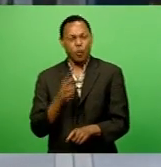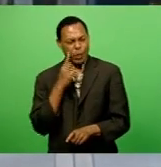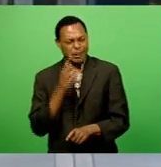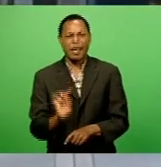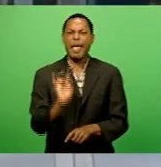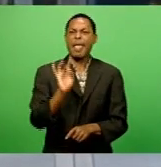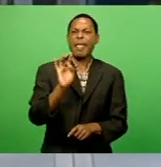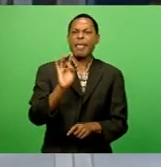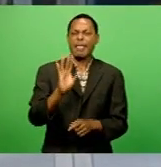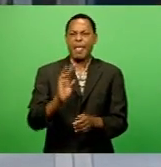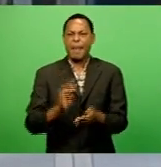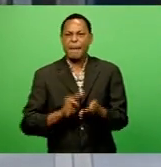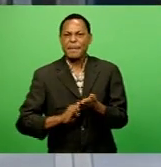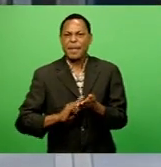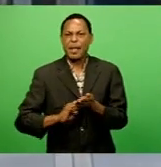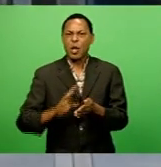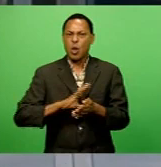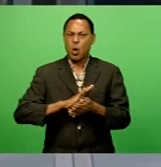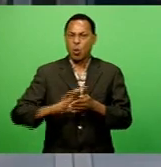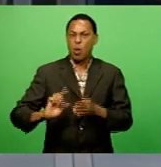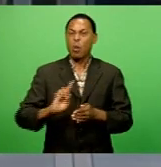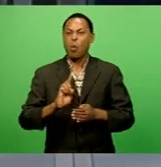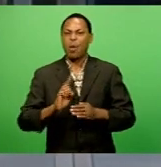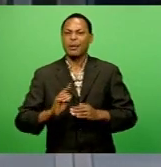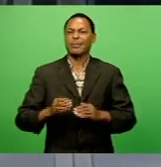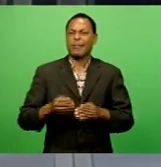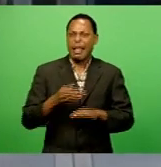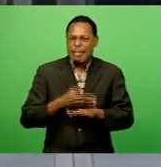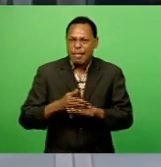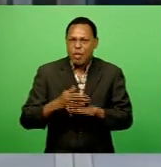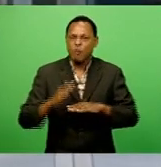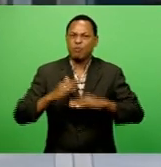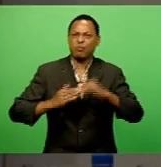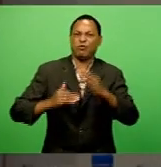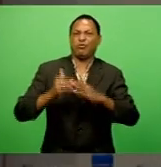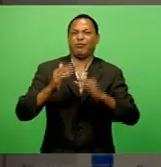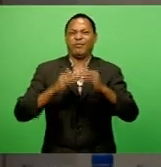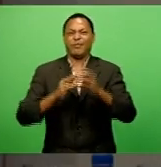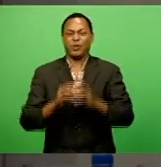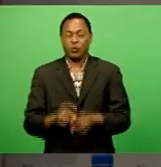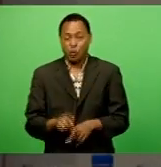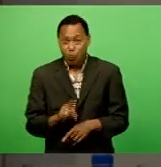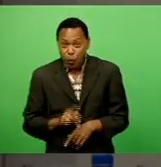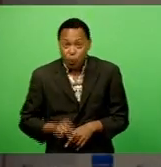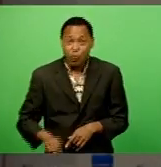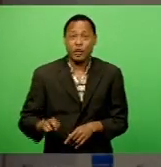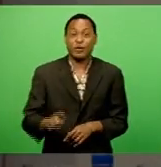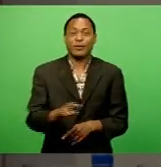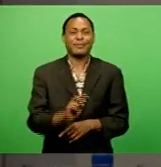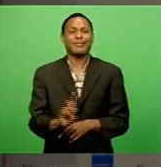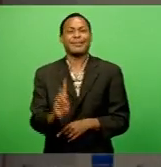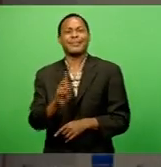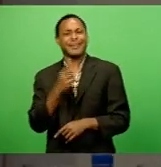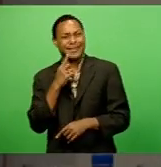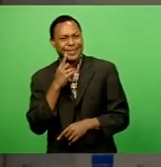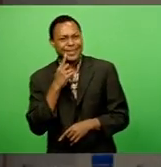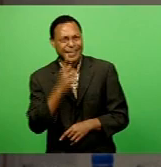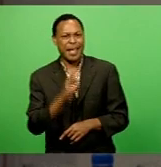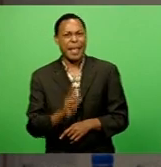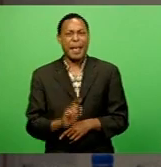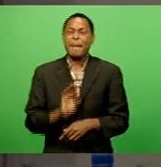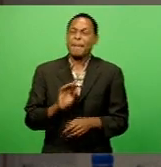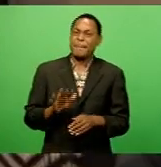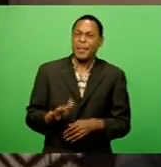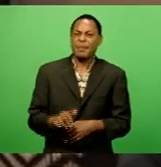million refurbishment of ANZ's branch network. Regional executive for the Pacific, Tessa Price, says they will advertise the